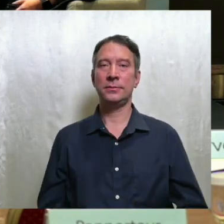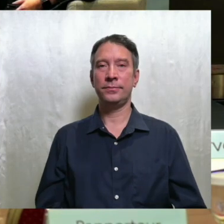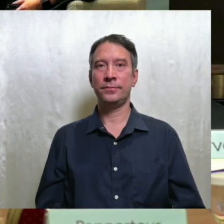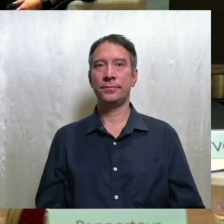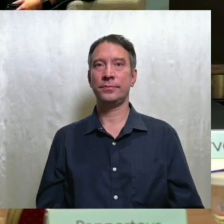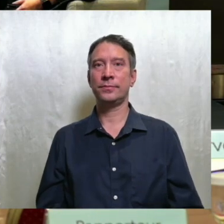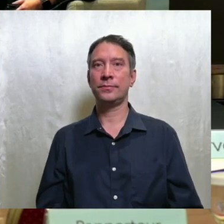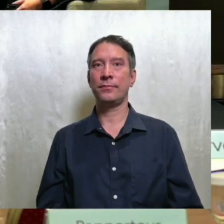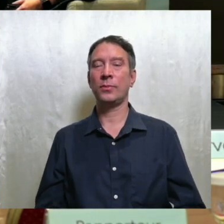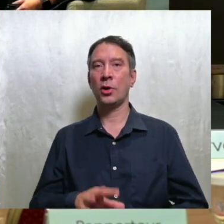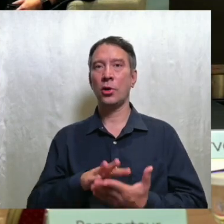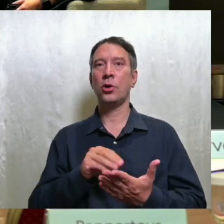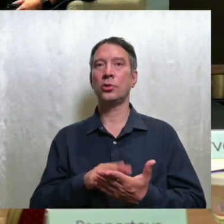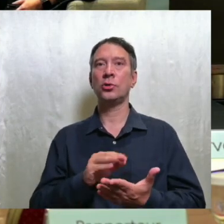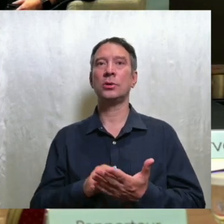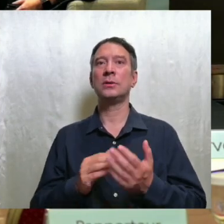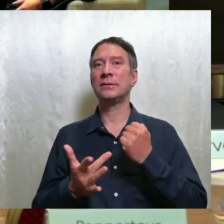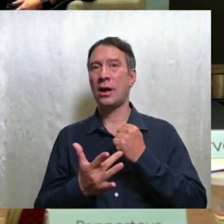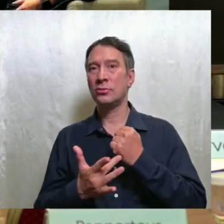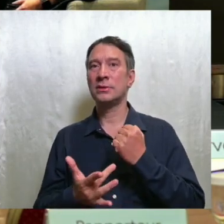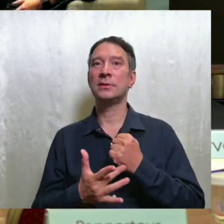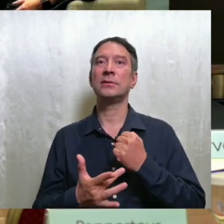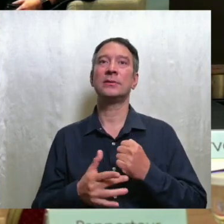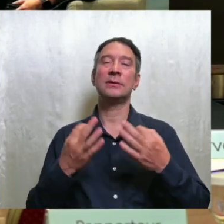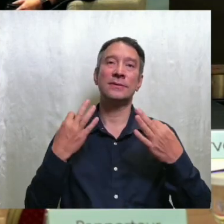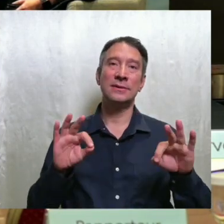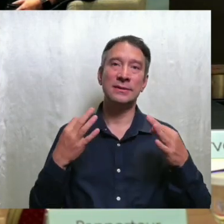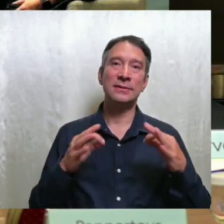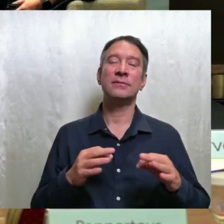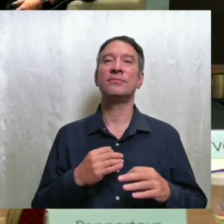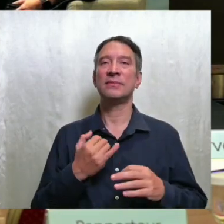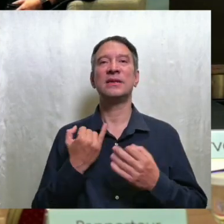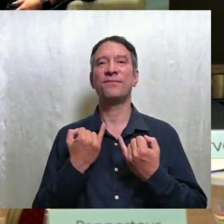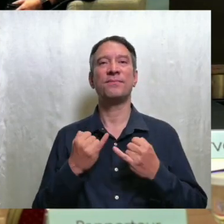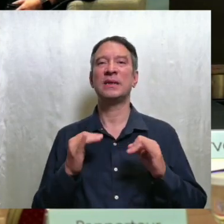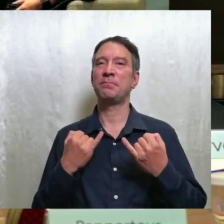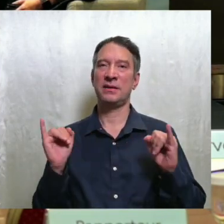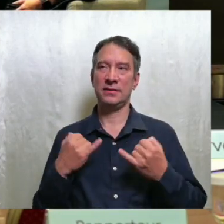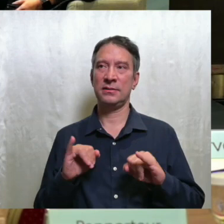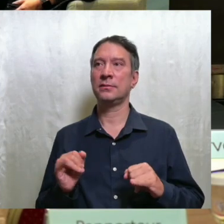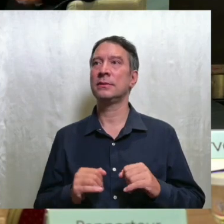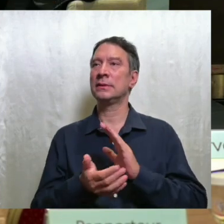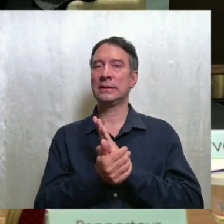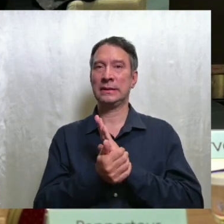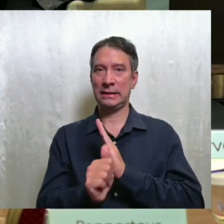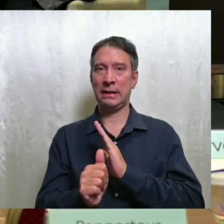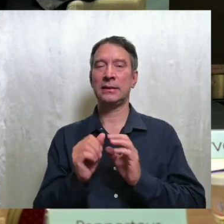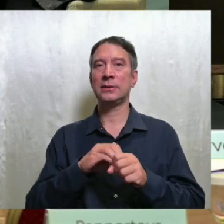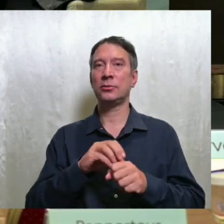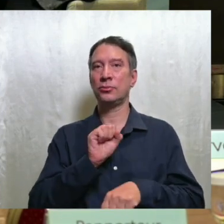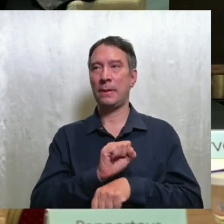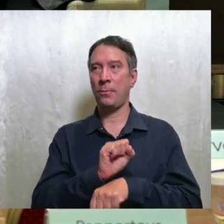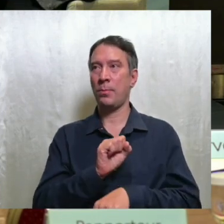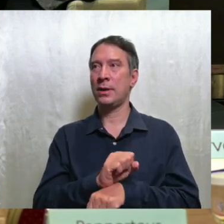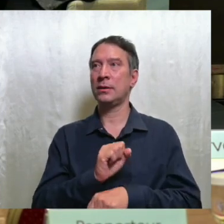professional skills with a focus on underserved communities, which is part of IBM's goal to train and upskill 30